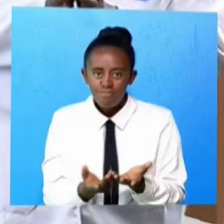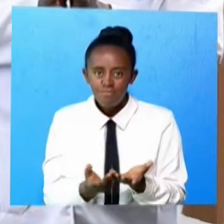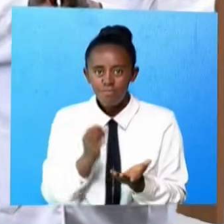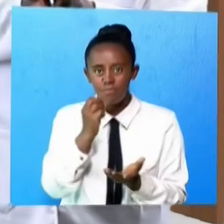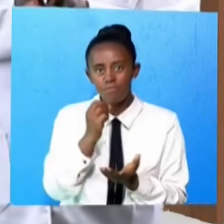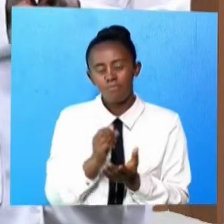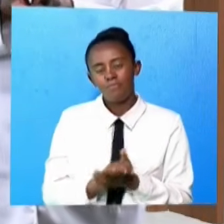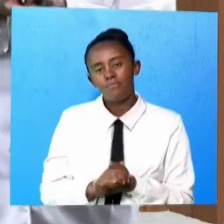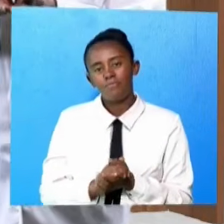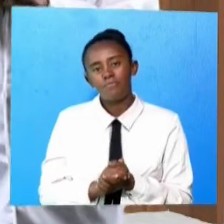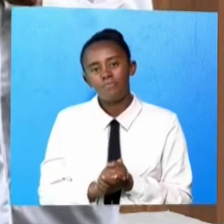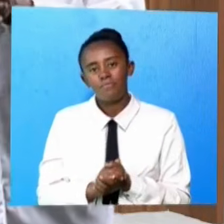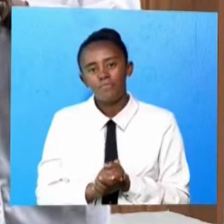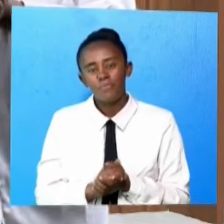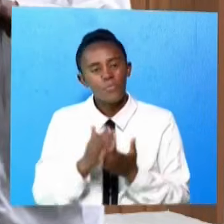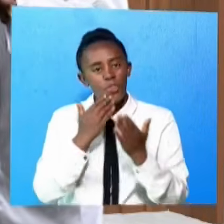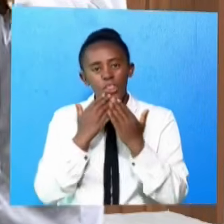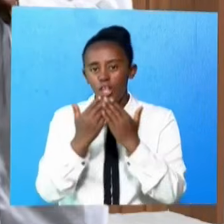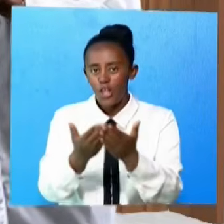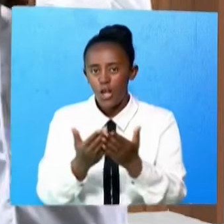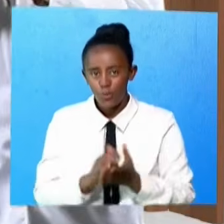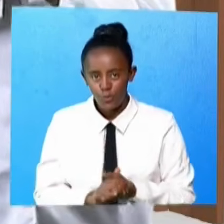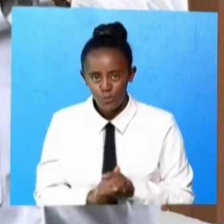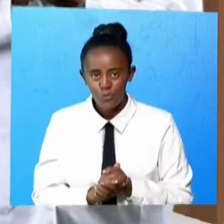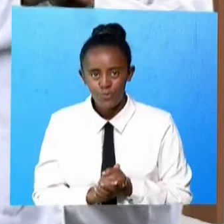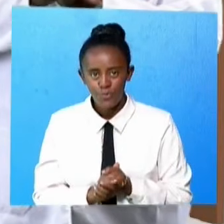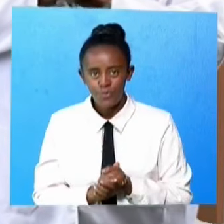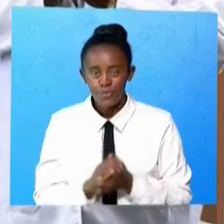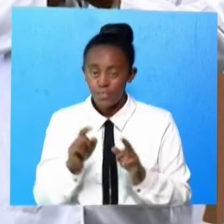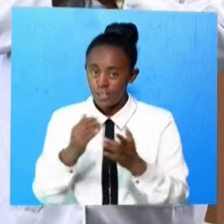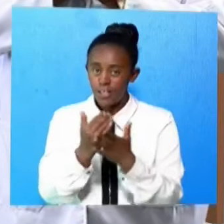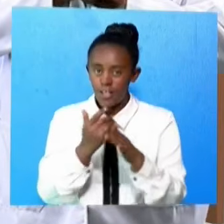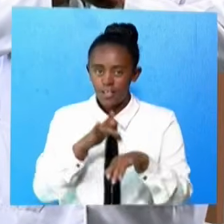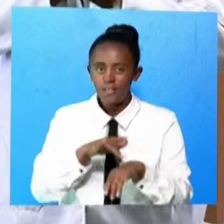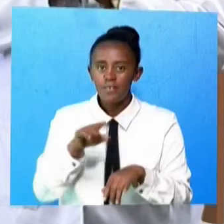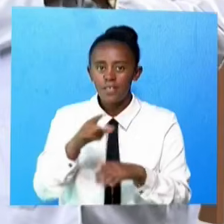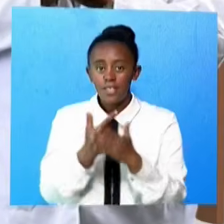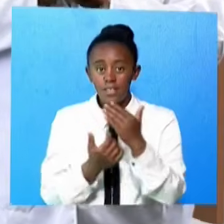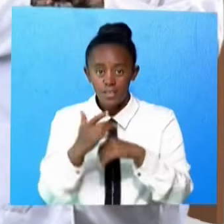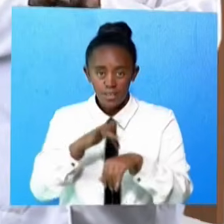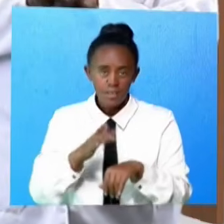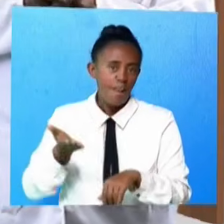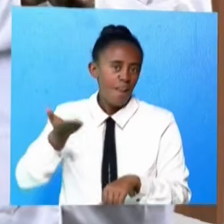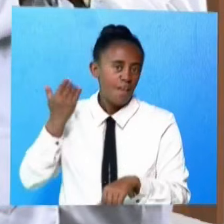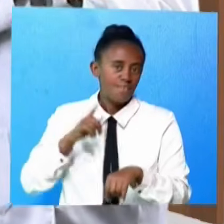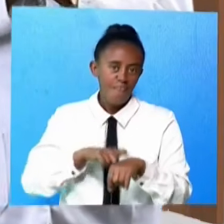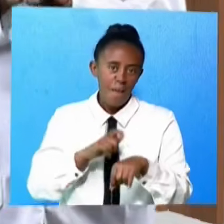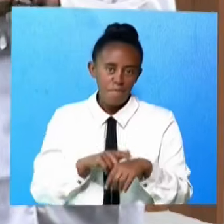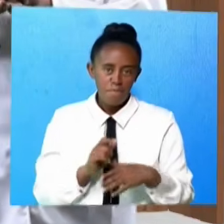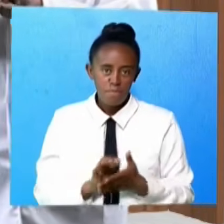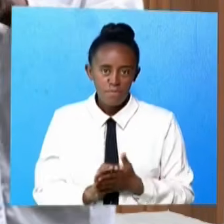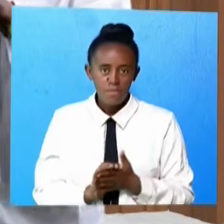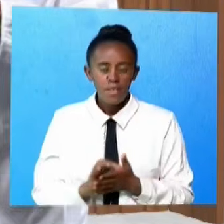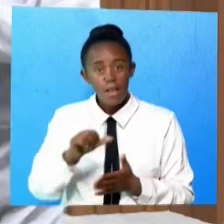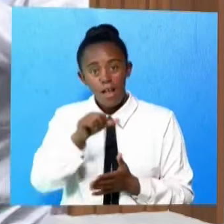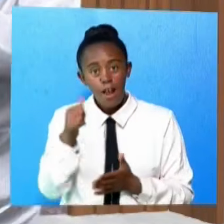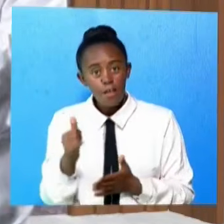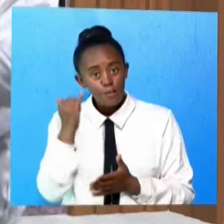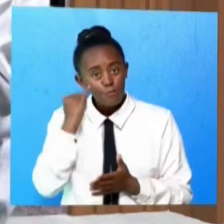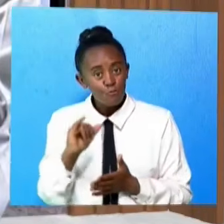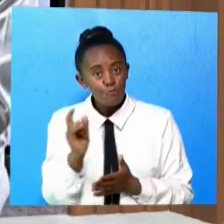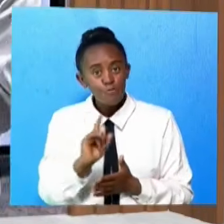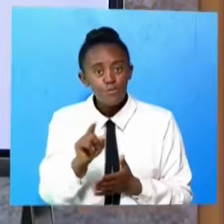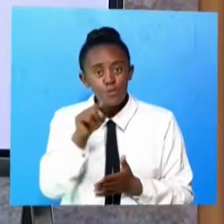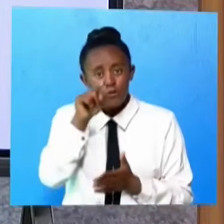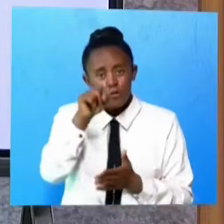persons. Thank you so much. That was the lesson that we discussed last time. Another issue that you